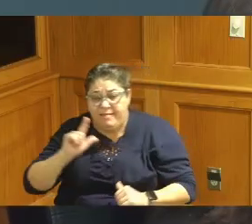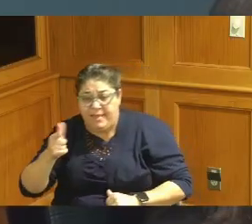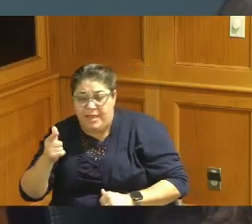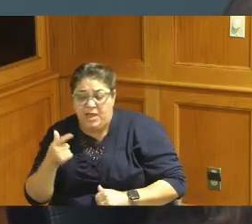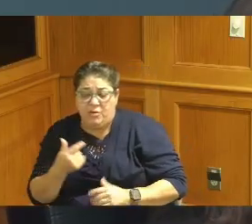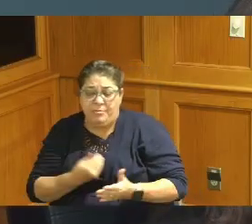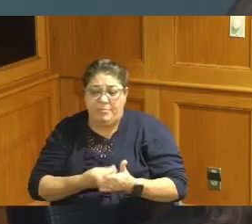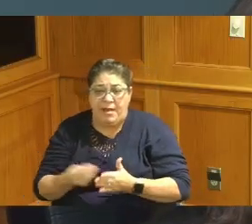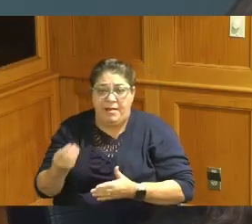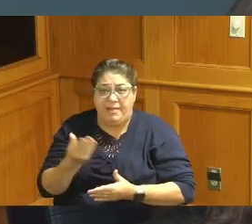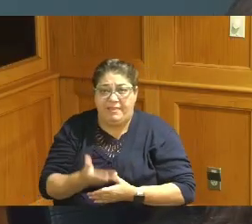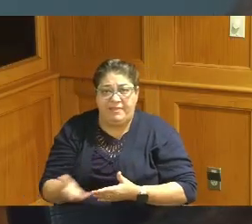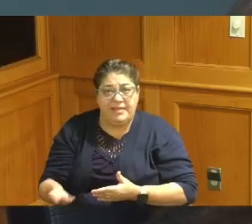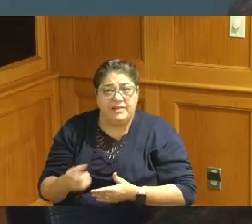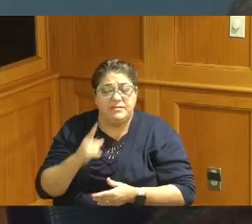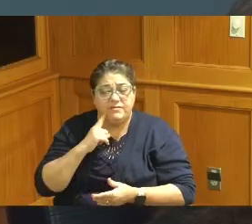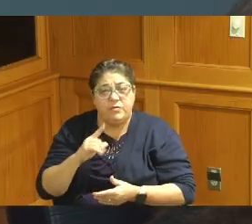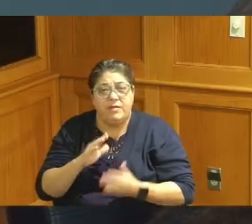can.